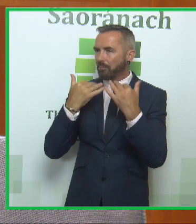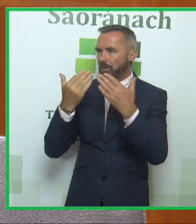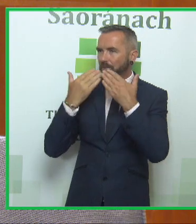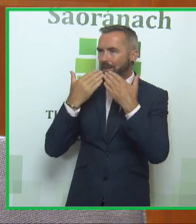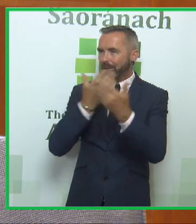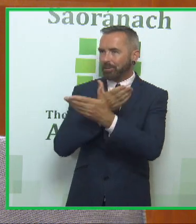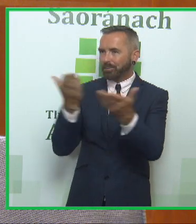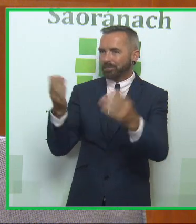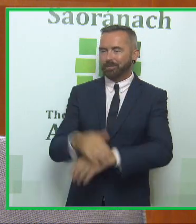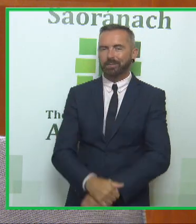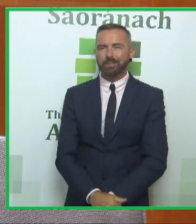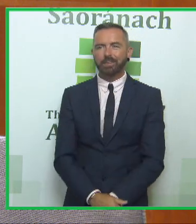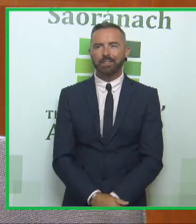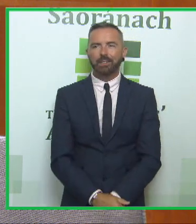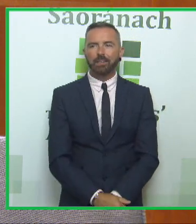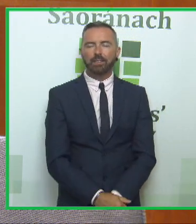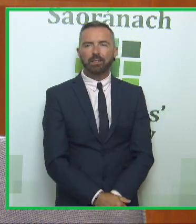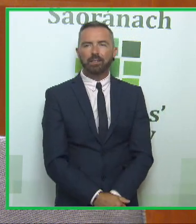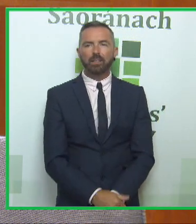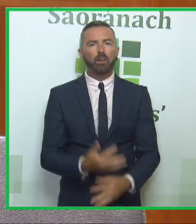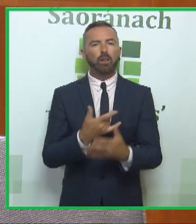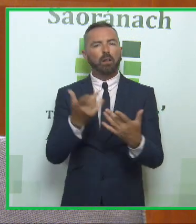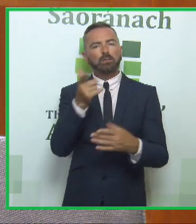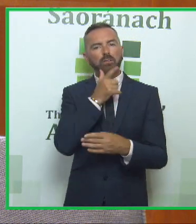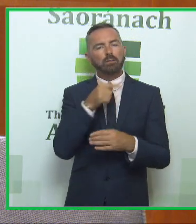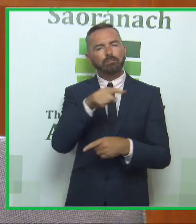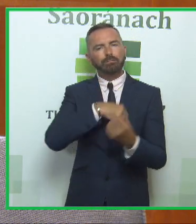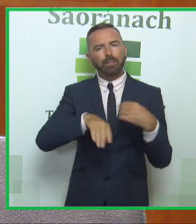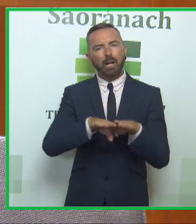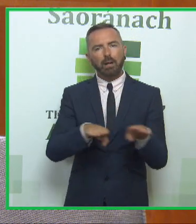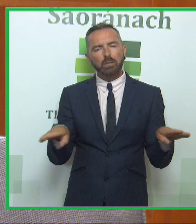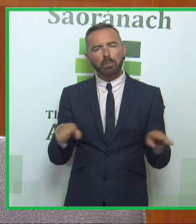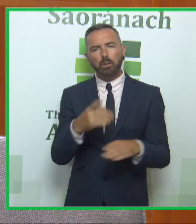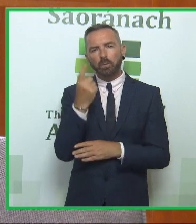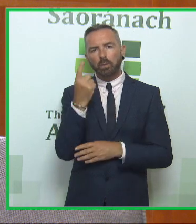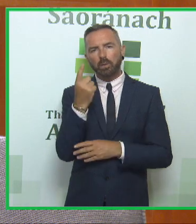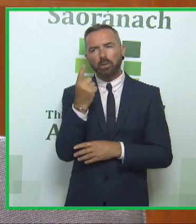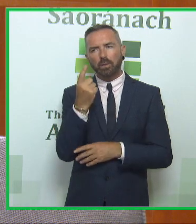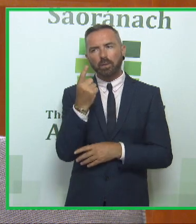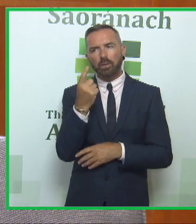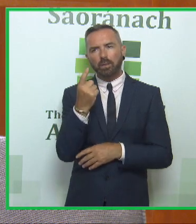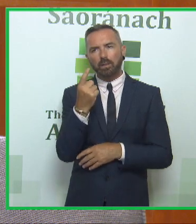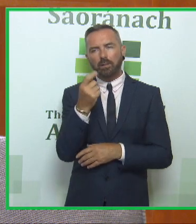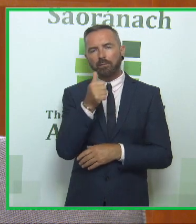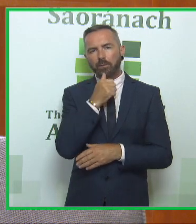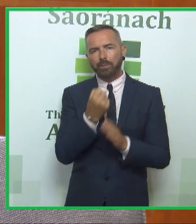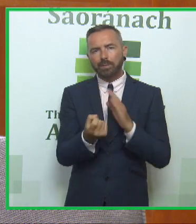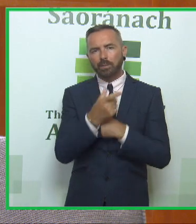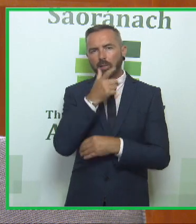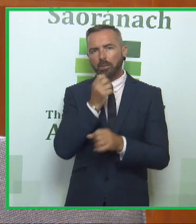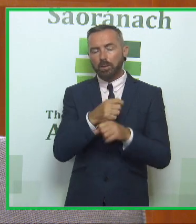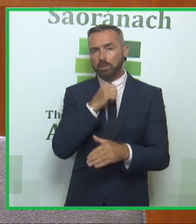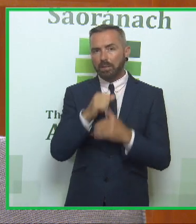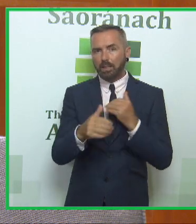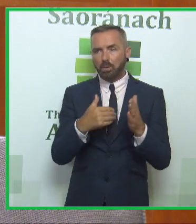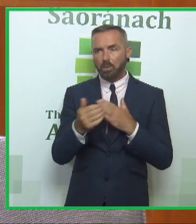much. A lot of talk at this table, and one of the first issues we talked about today was